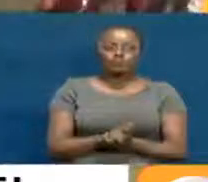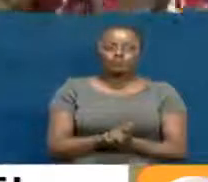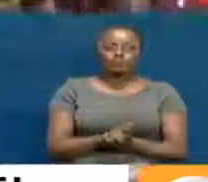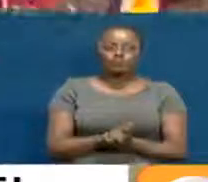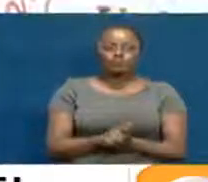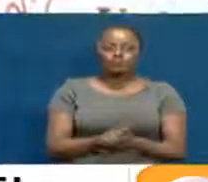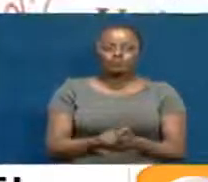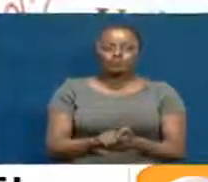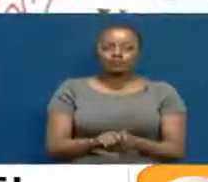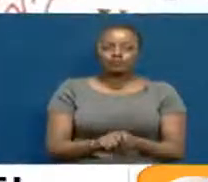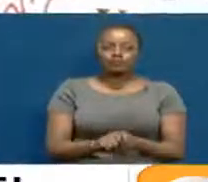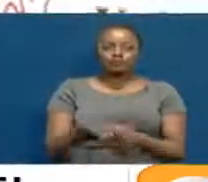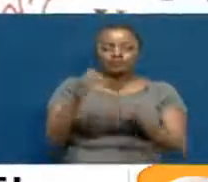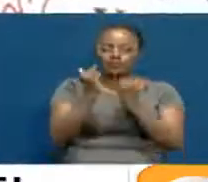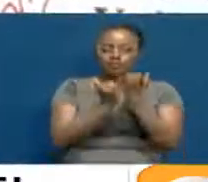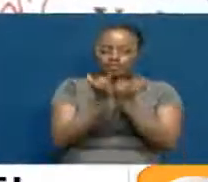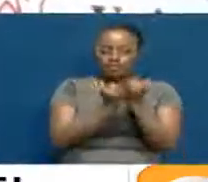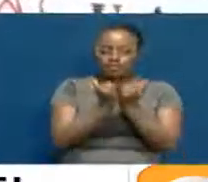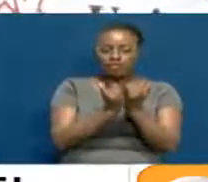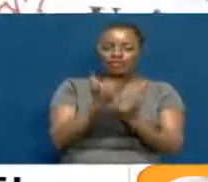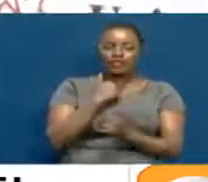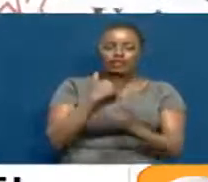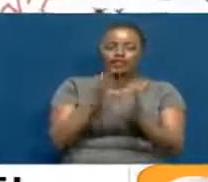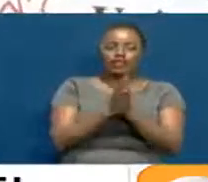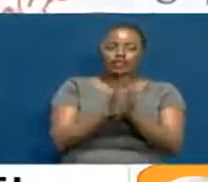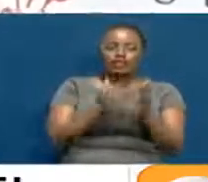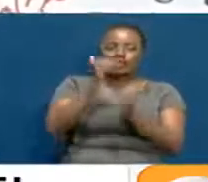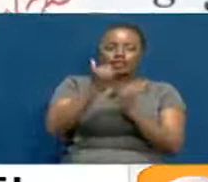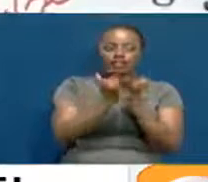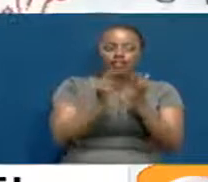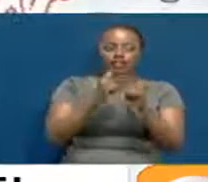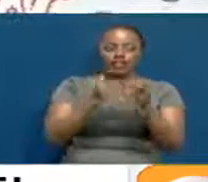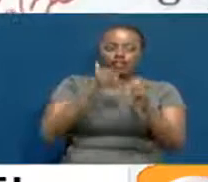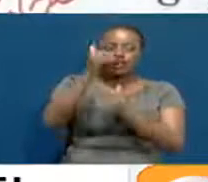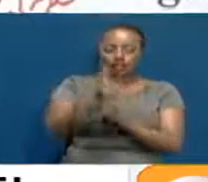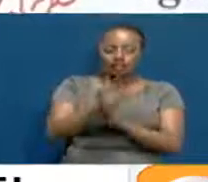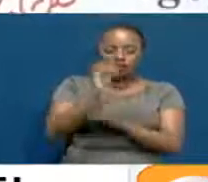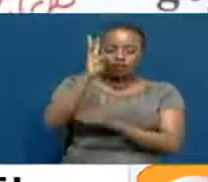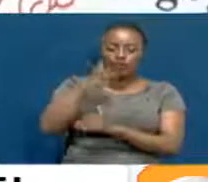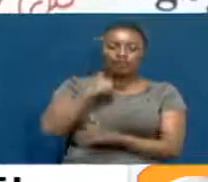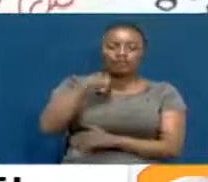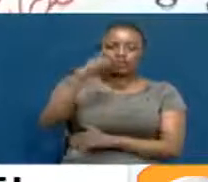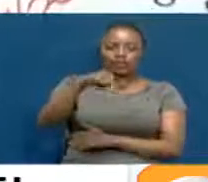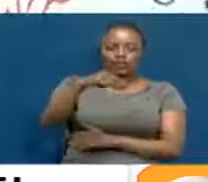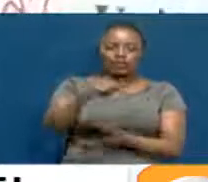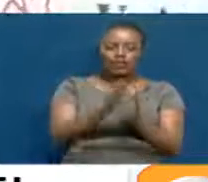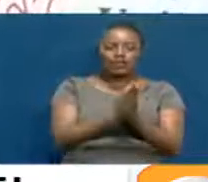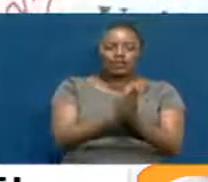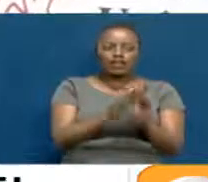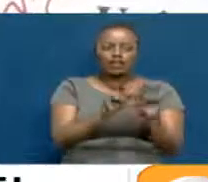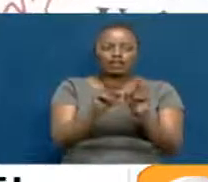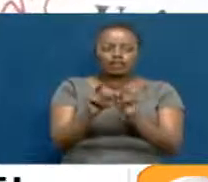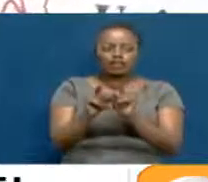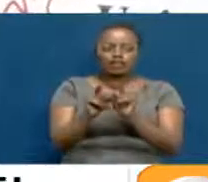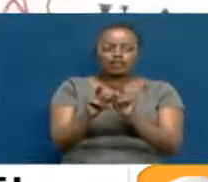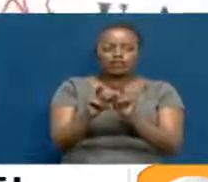We'll start with the Leopards this Saturday, EP Kings next Saturday, and then after that it's the quarterfinal against Uganda on the 2nd of